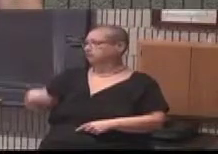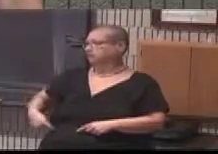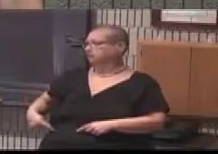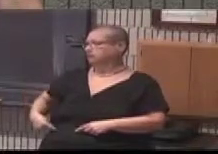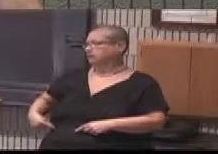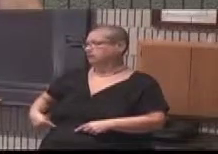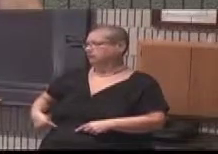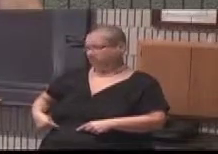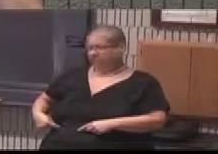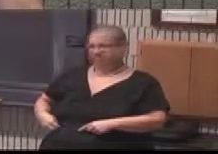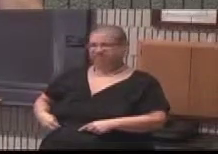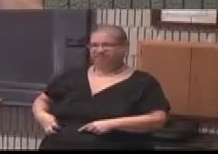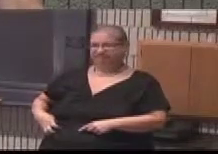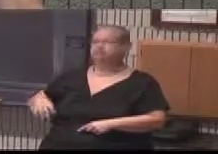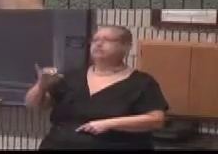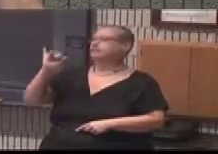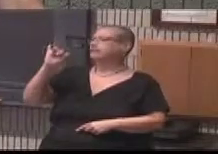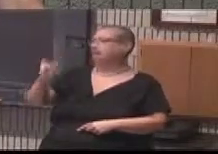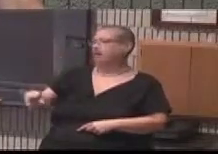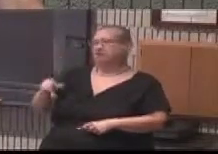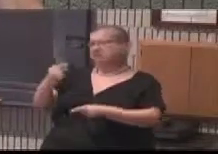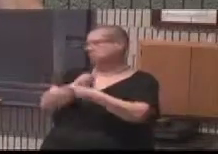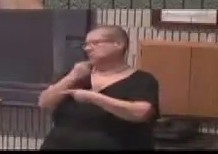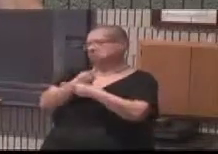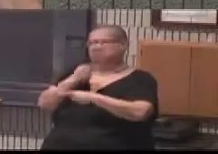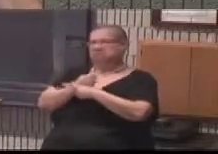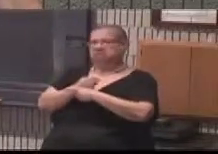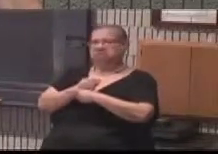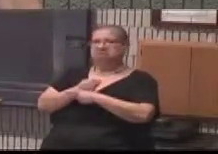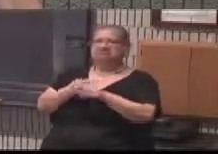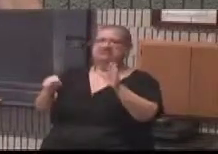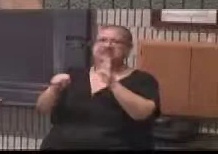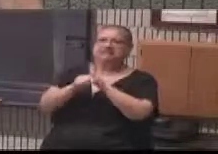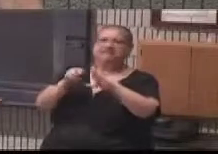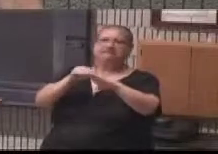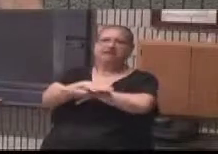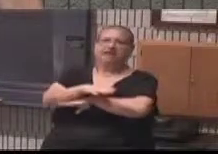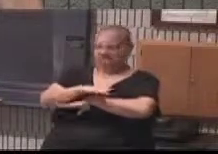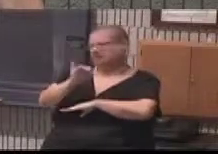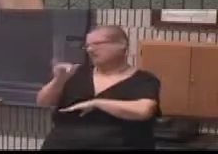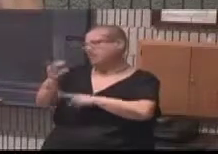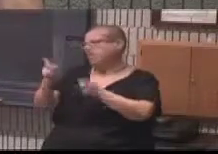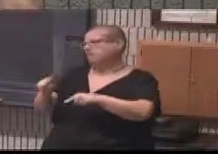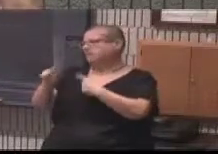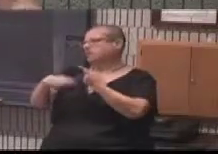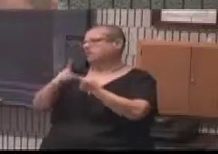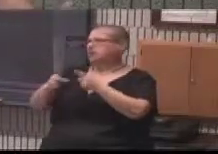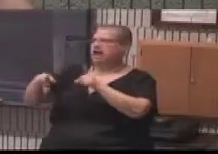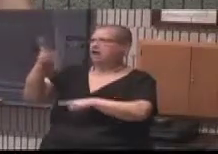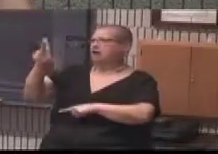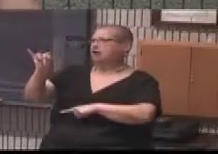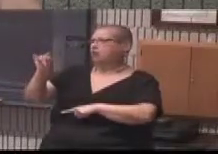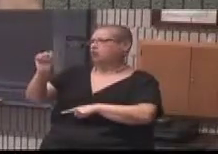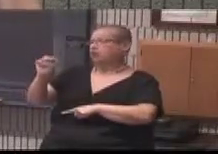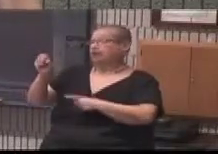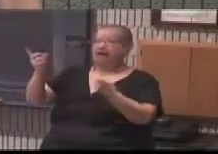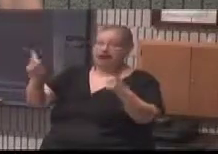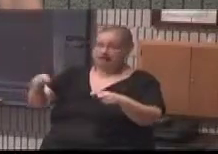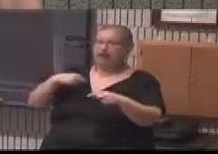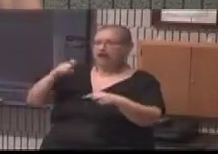high, is a very common side effect with high doses of ceftriaxone, and so I had to decrease the